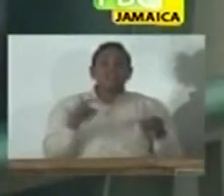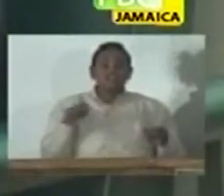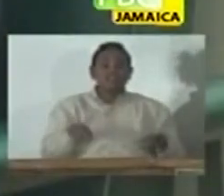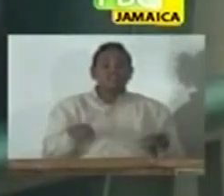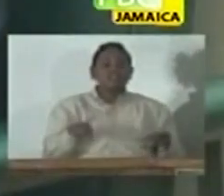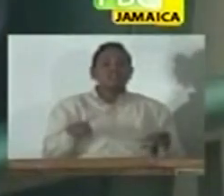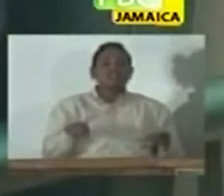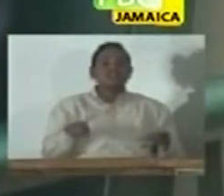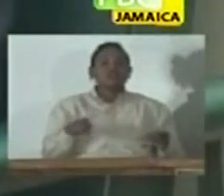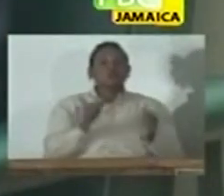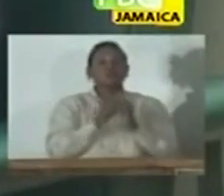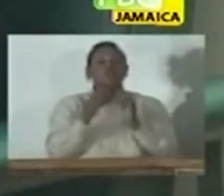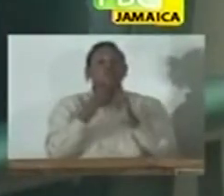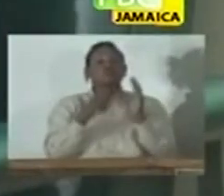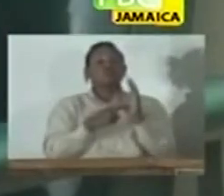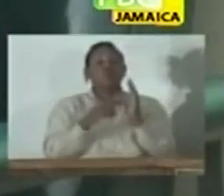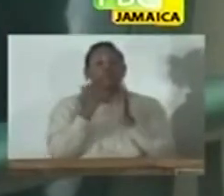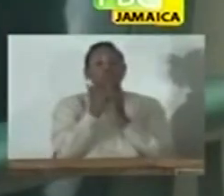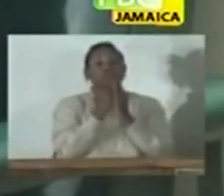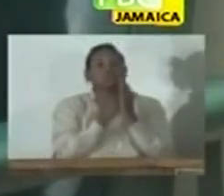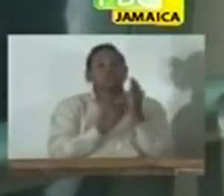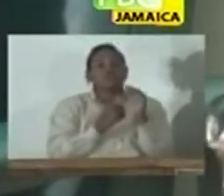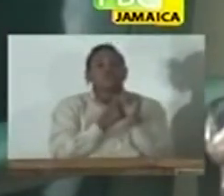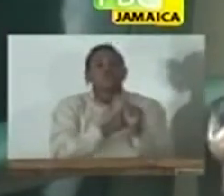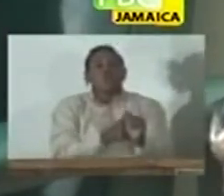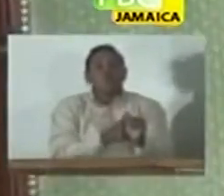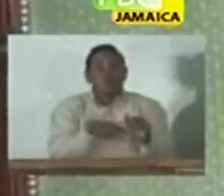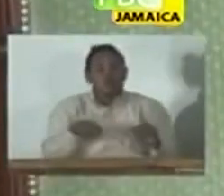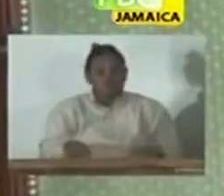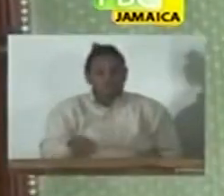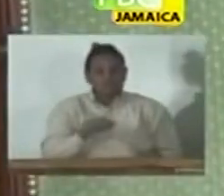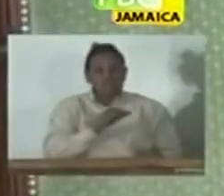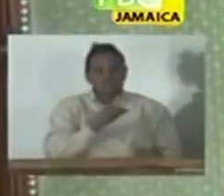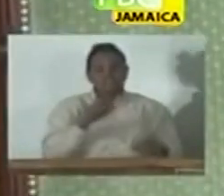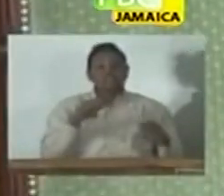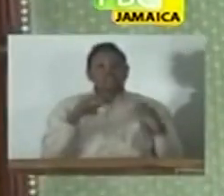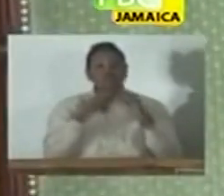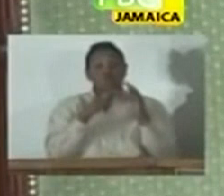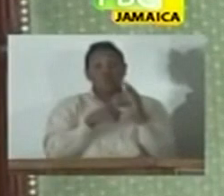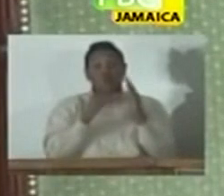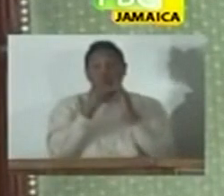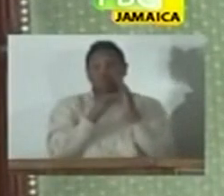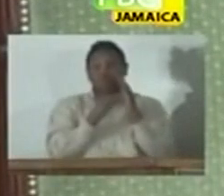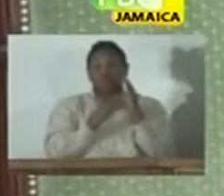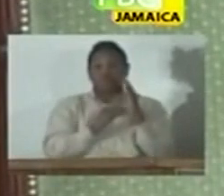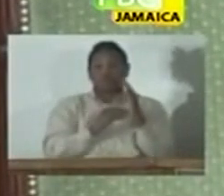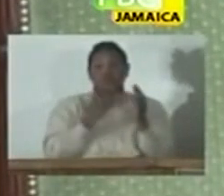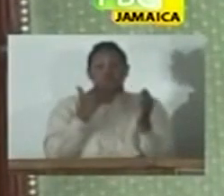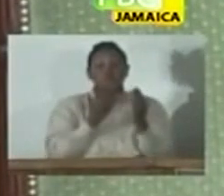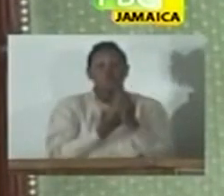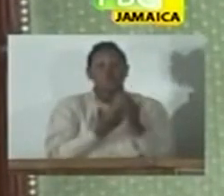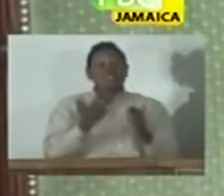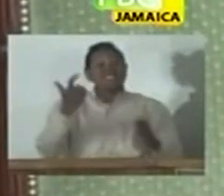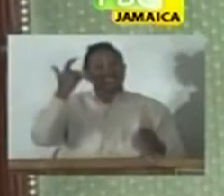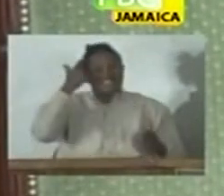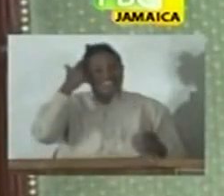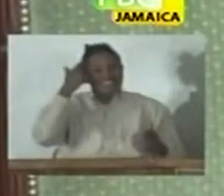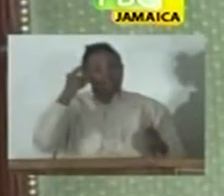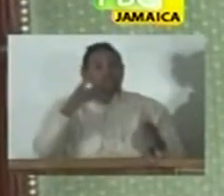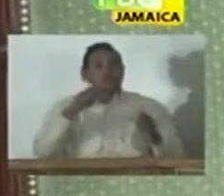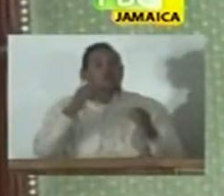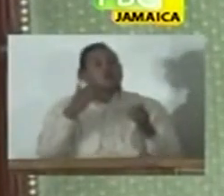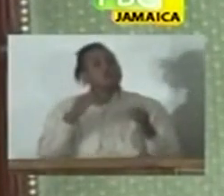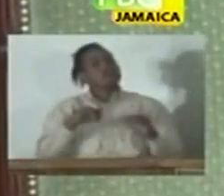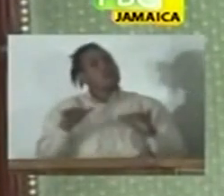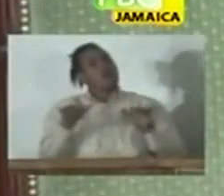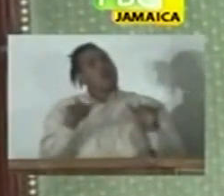conditions. Within the terms and conditions of the standing orders, good sense, common decency,